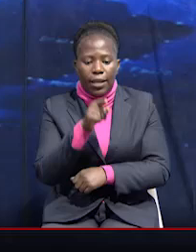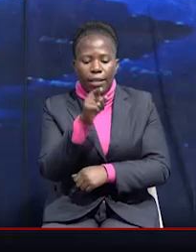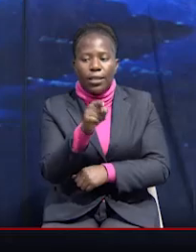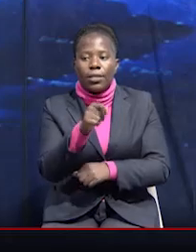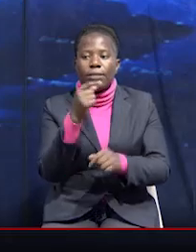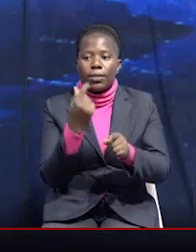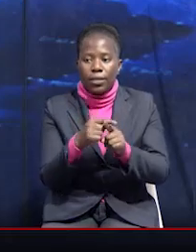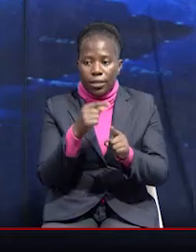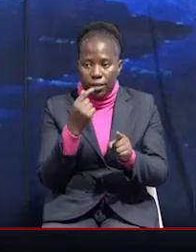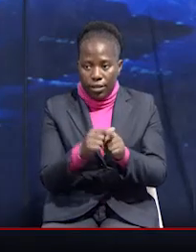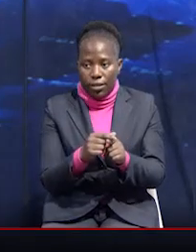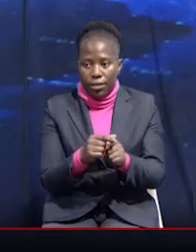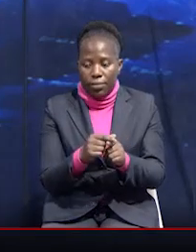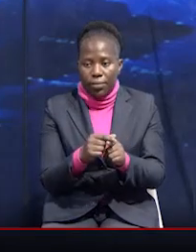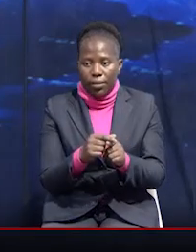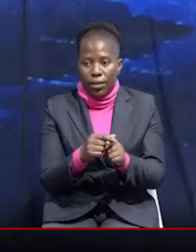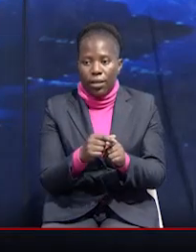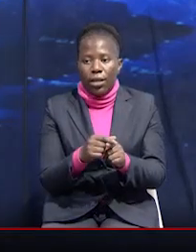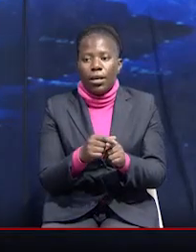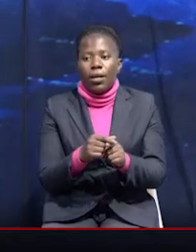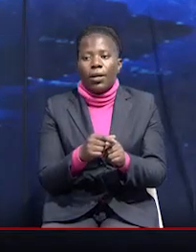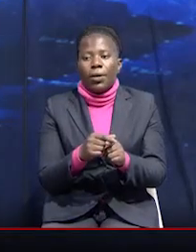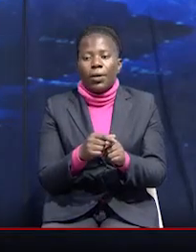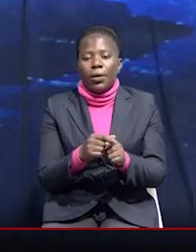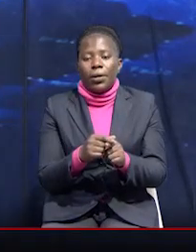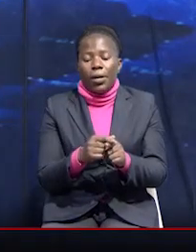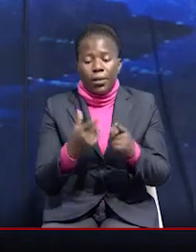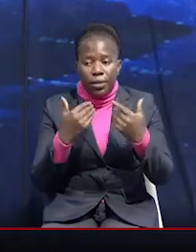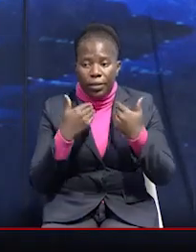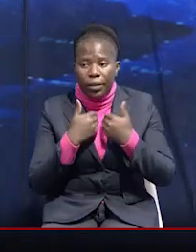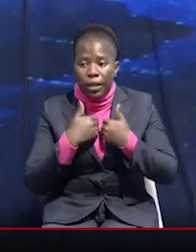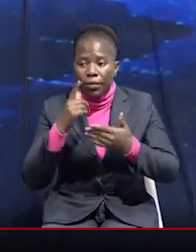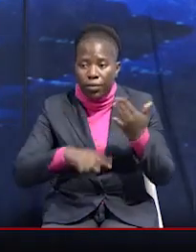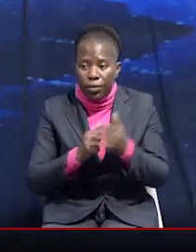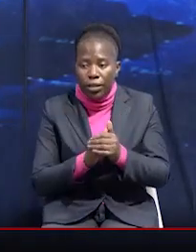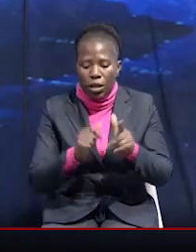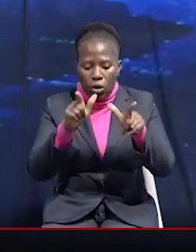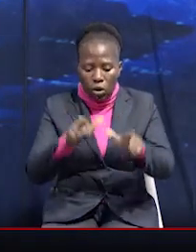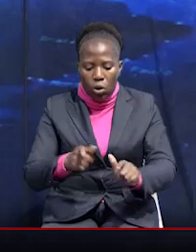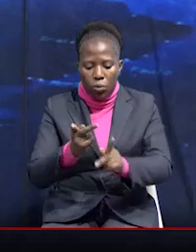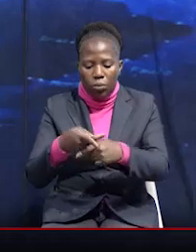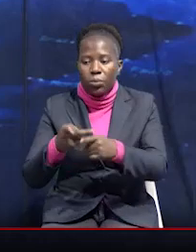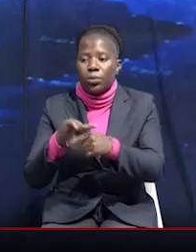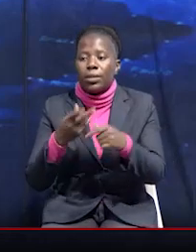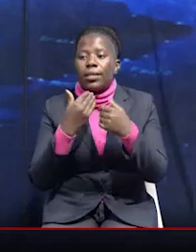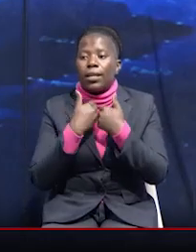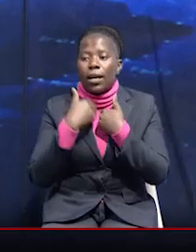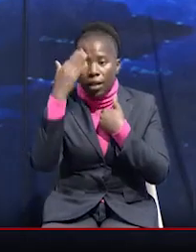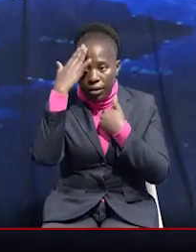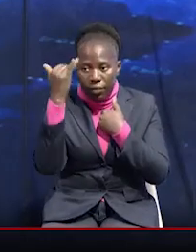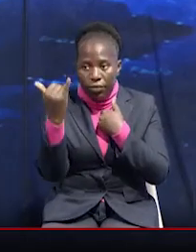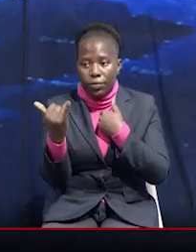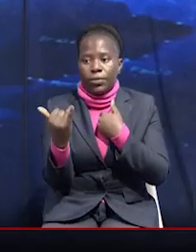liquidity drive, and also, on the contrary, lands with a very low productive scale, because we tend